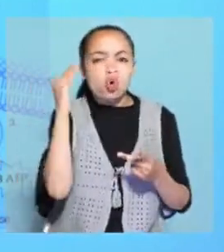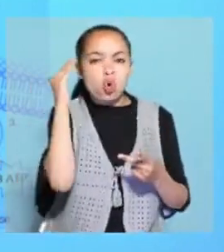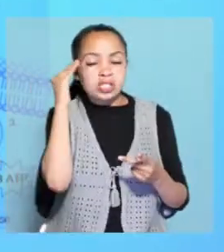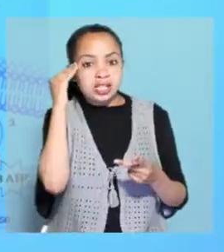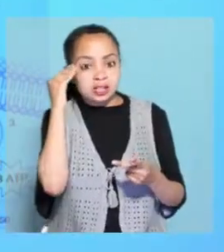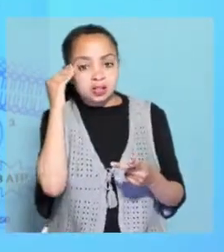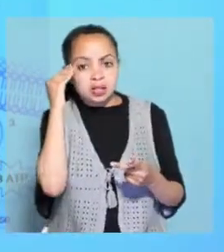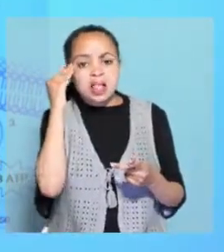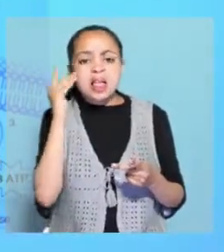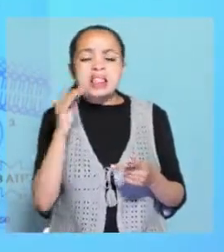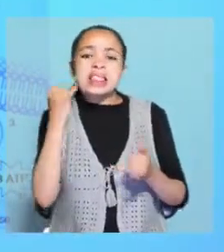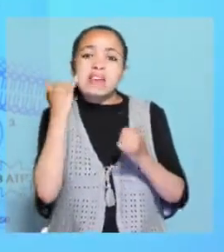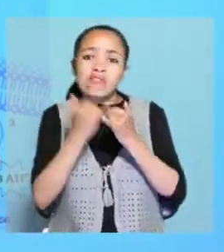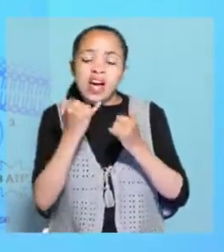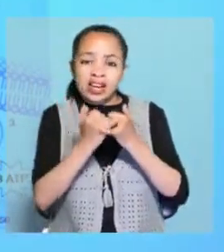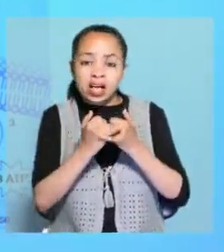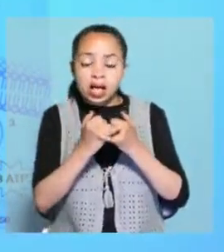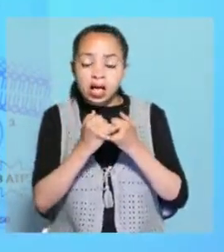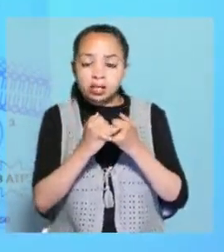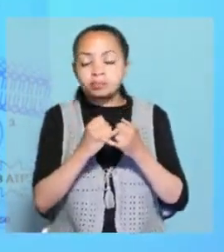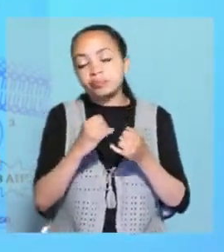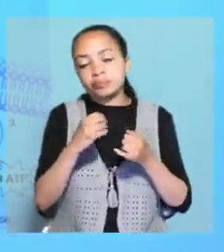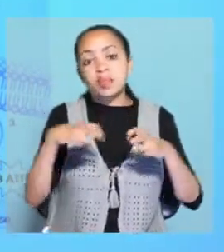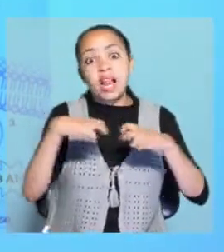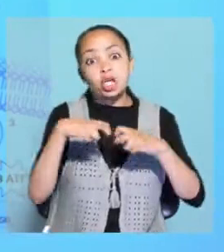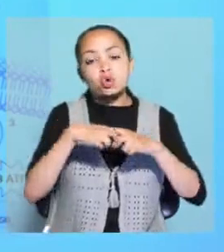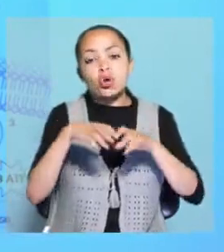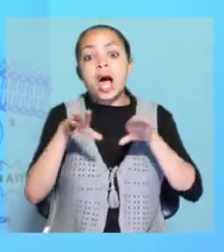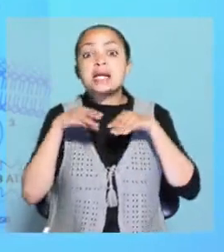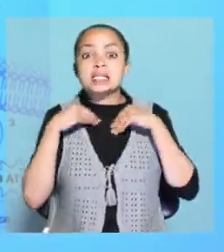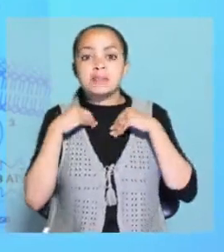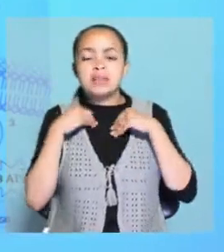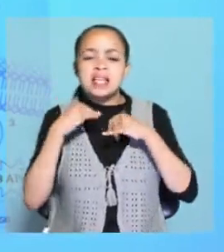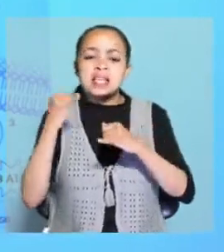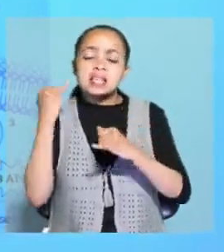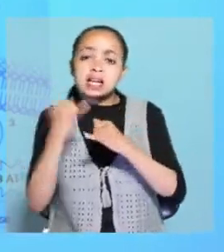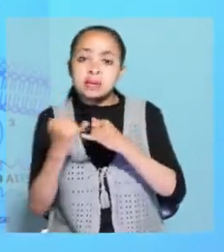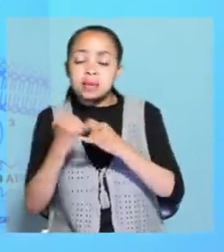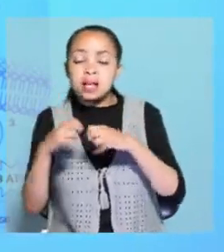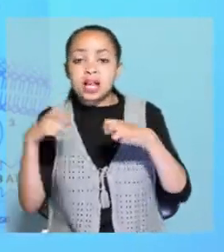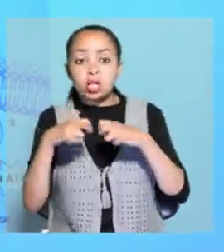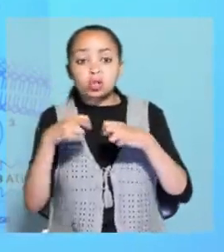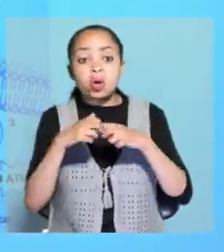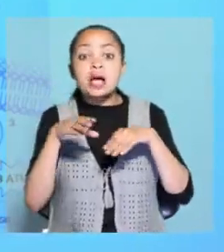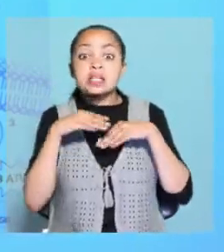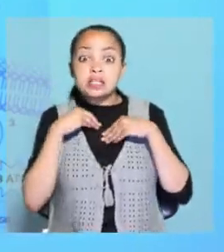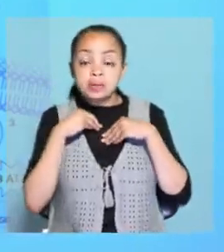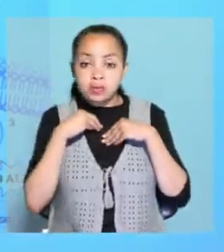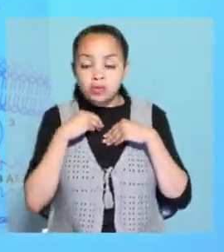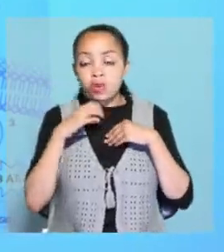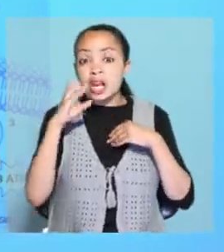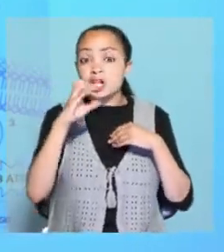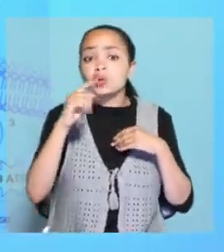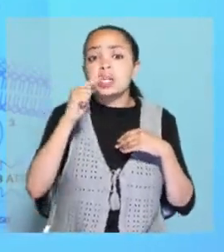as a final electron acceptor, the terminal electron acceptor of the electron transport chain